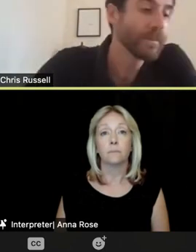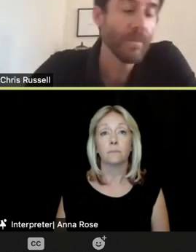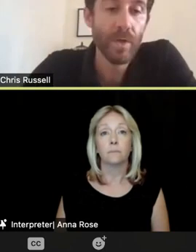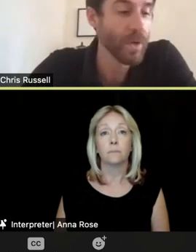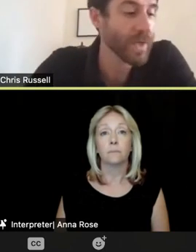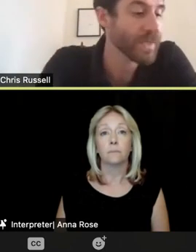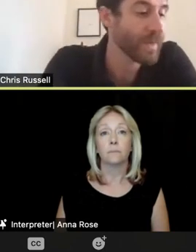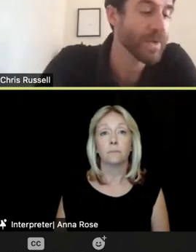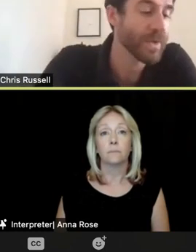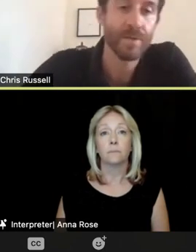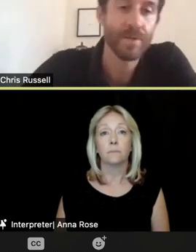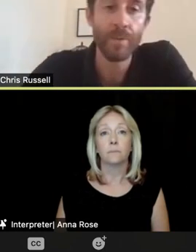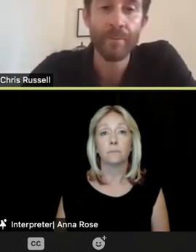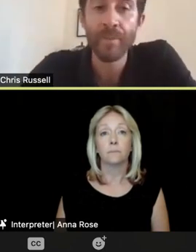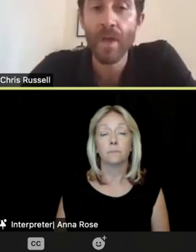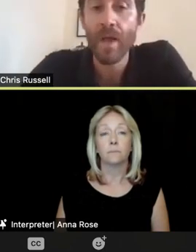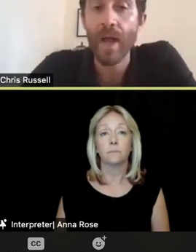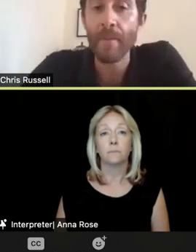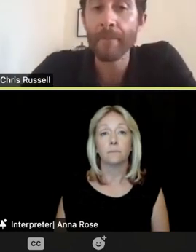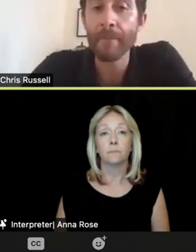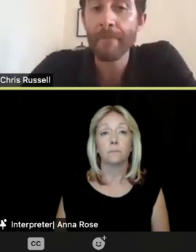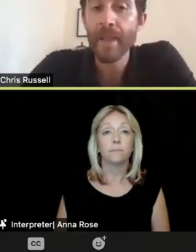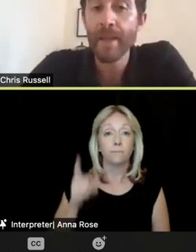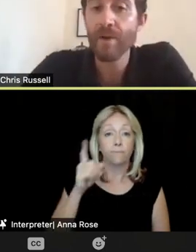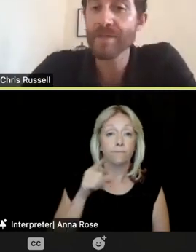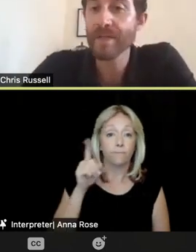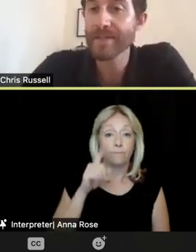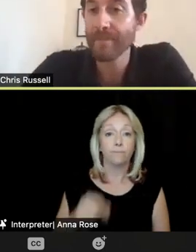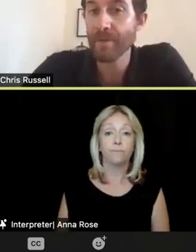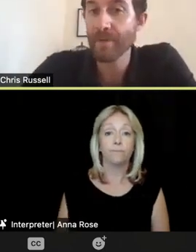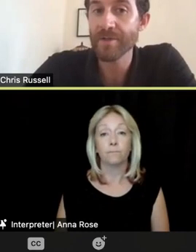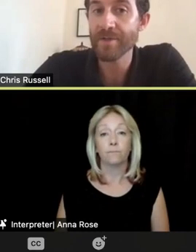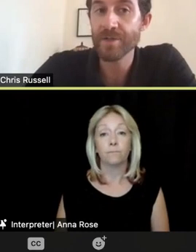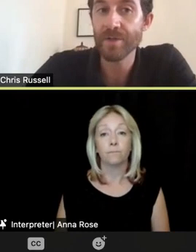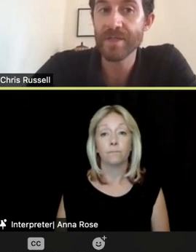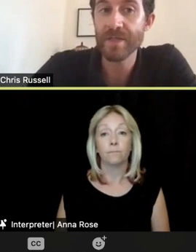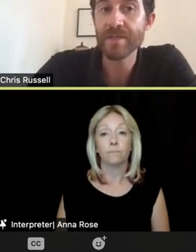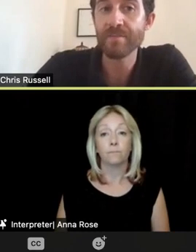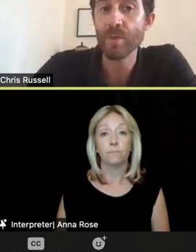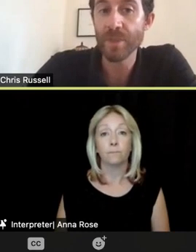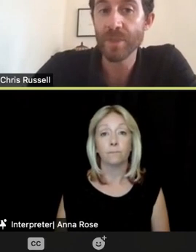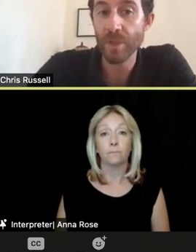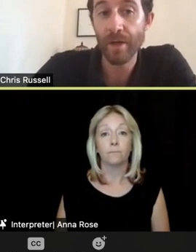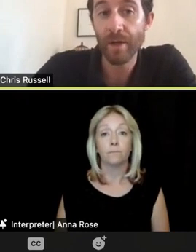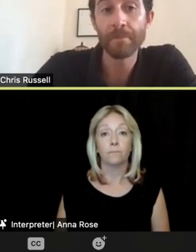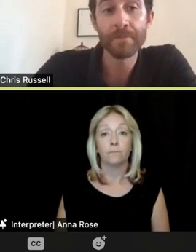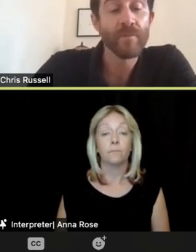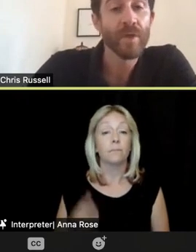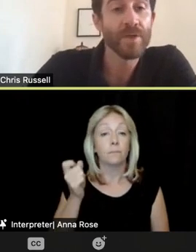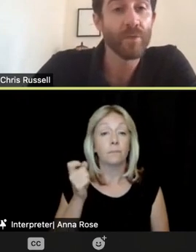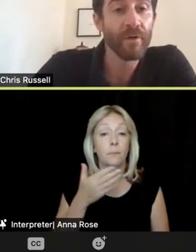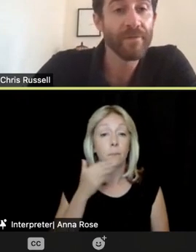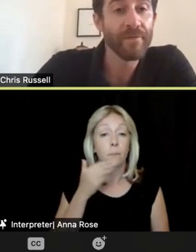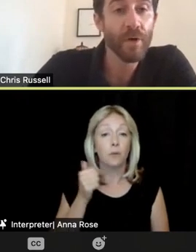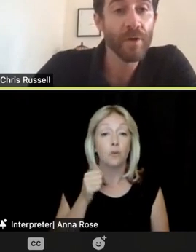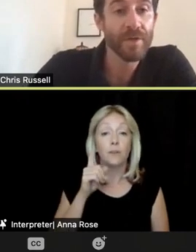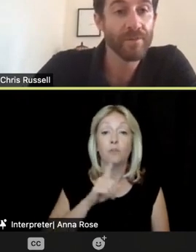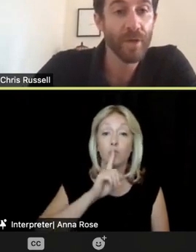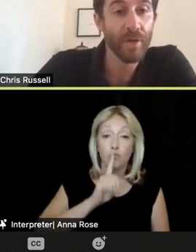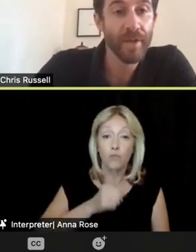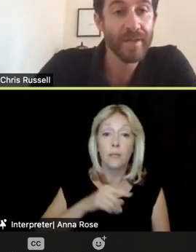I'm going to look at some other ones too. Here's an example of a student system that was a little better. These are